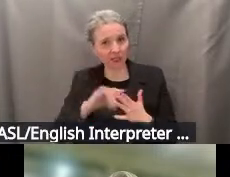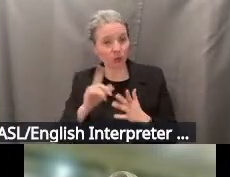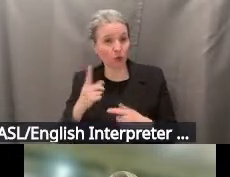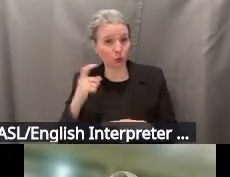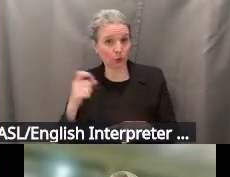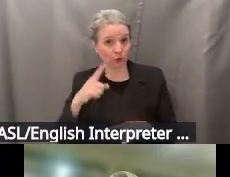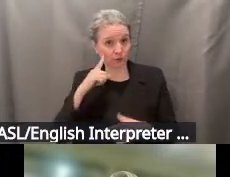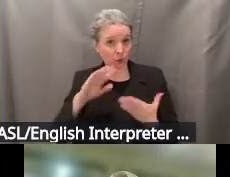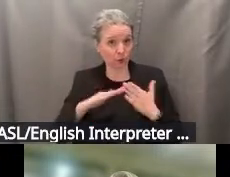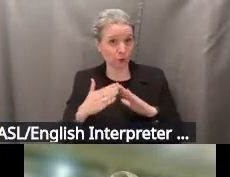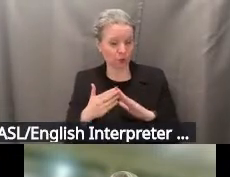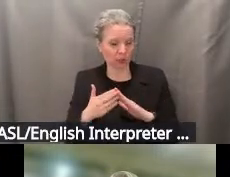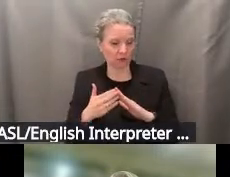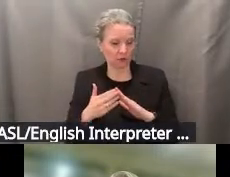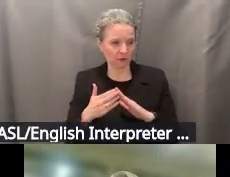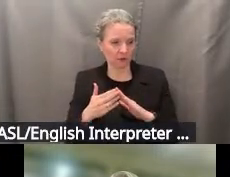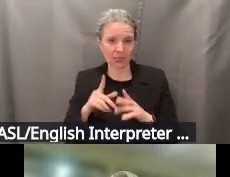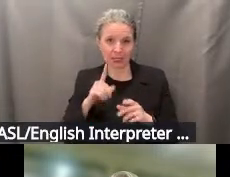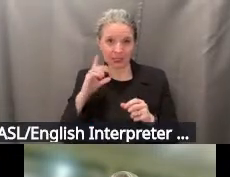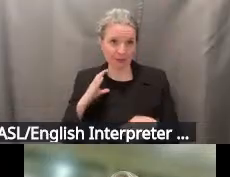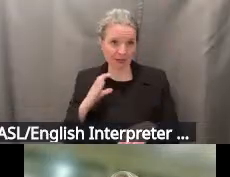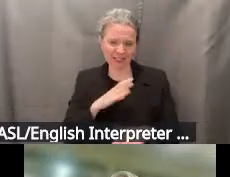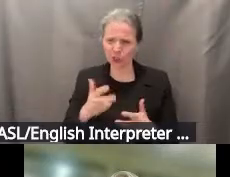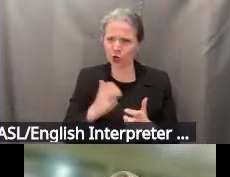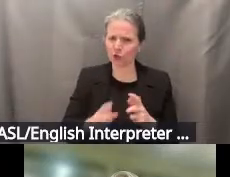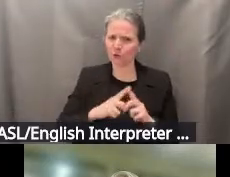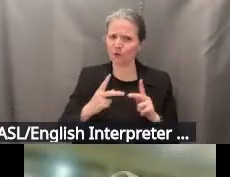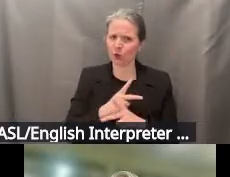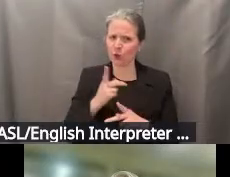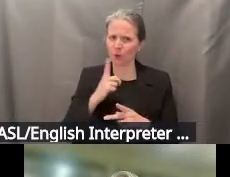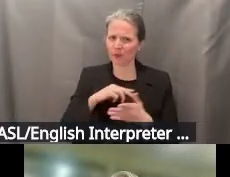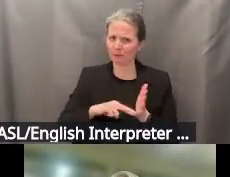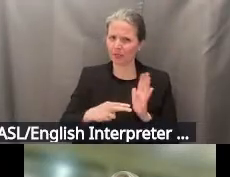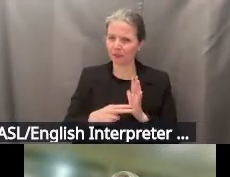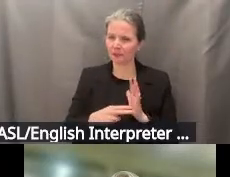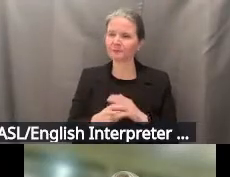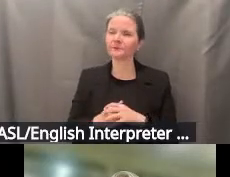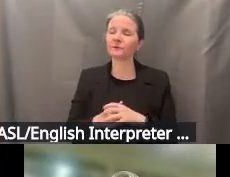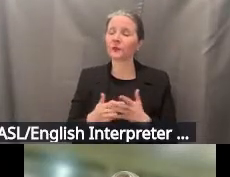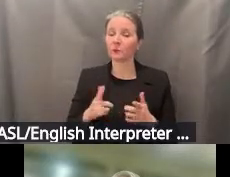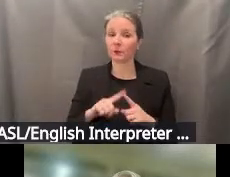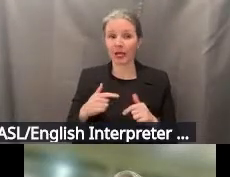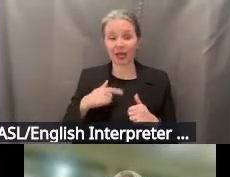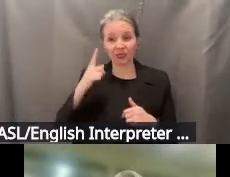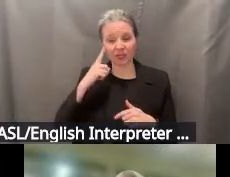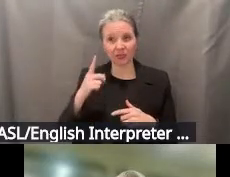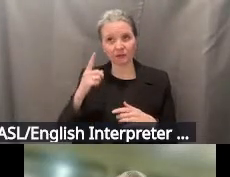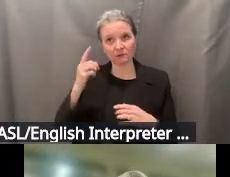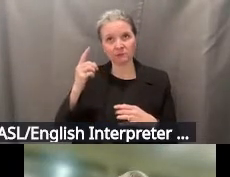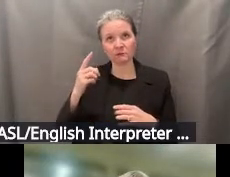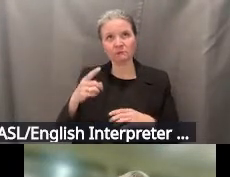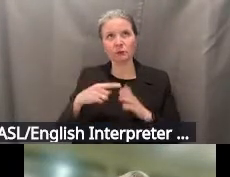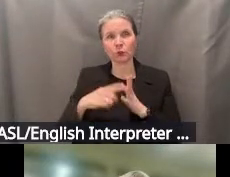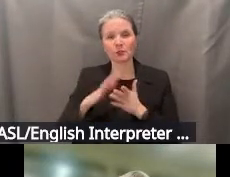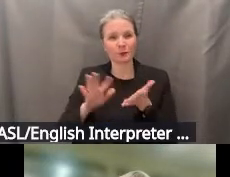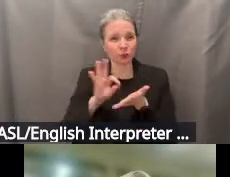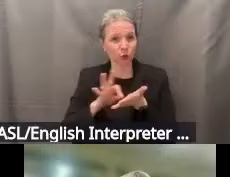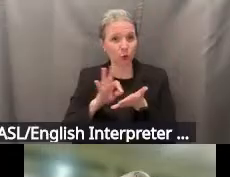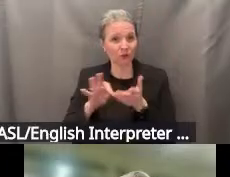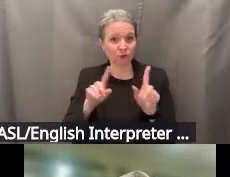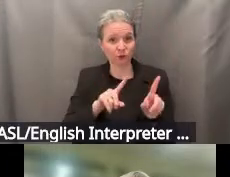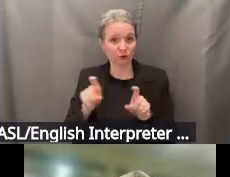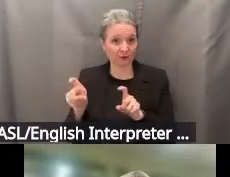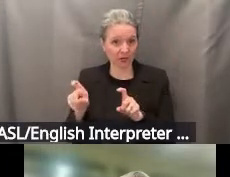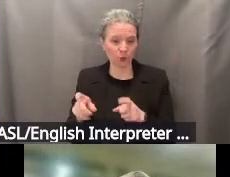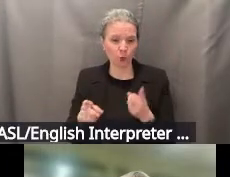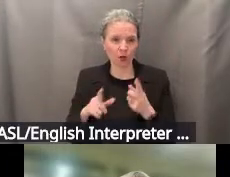for community committees, and it's hard to figure out what that means. And so, but I think it reflected in some of the scores from the survey was that